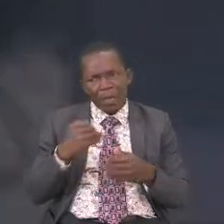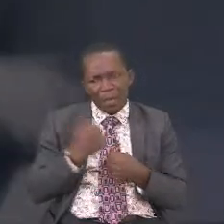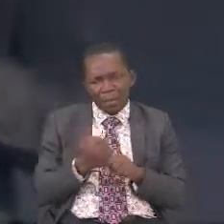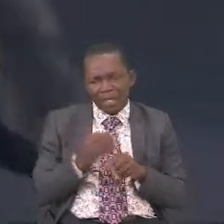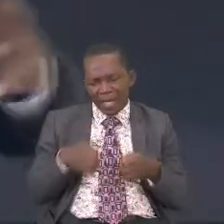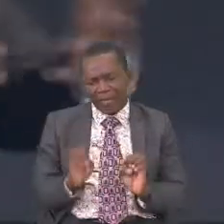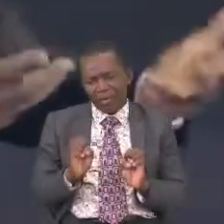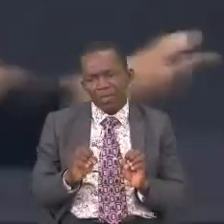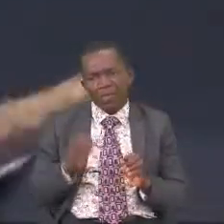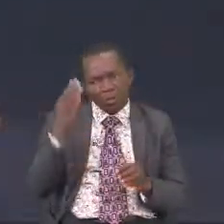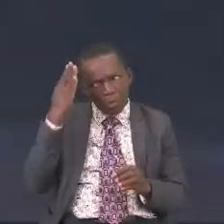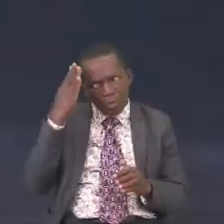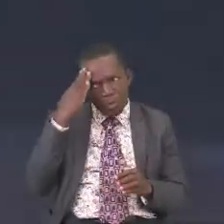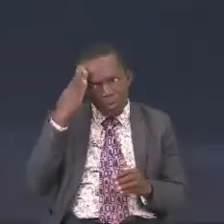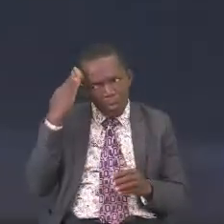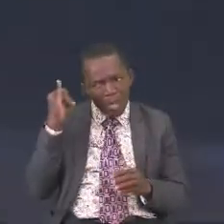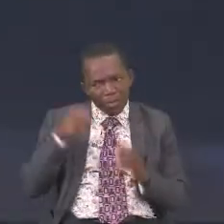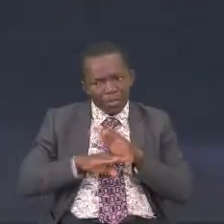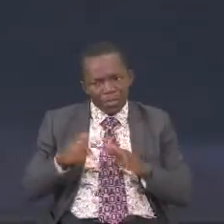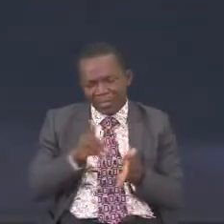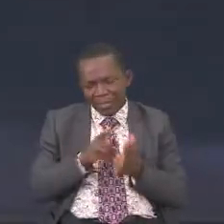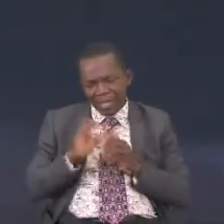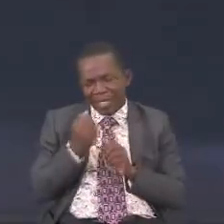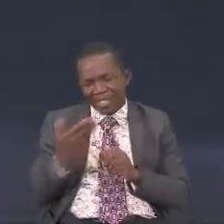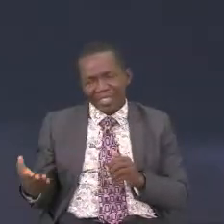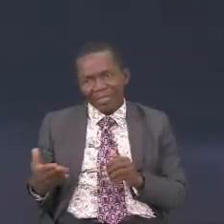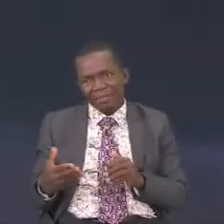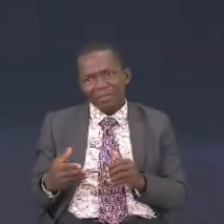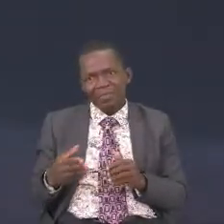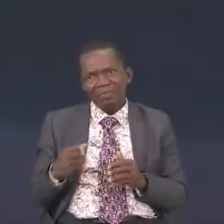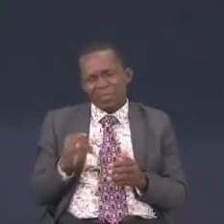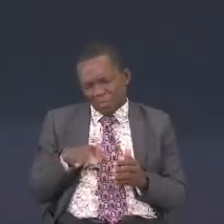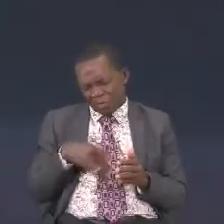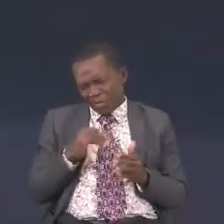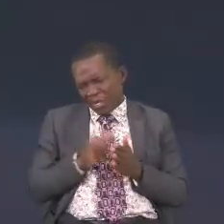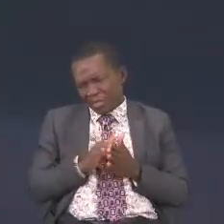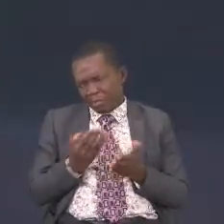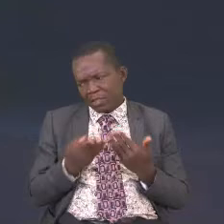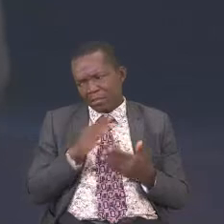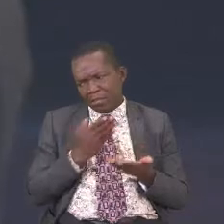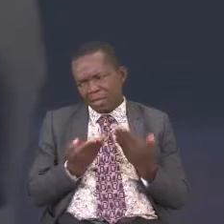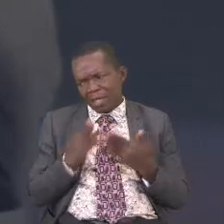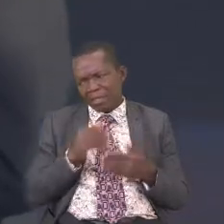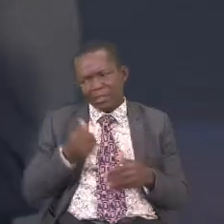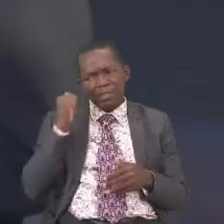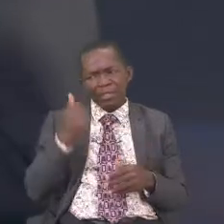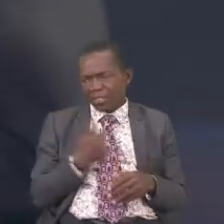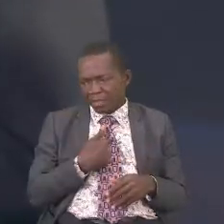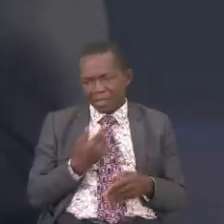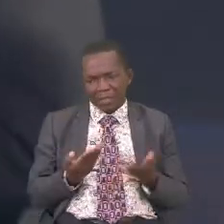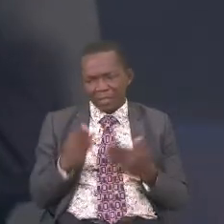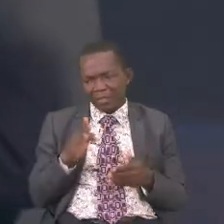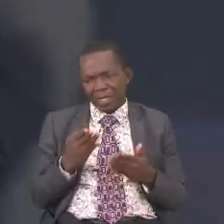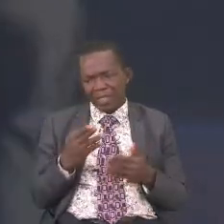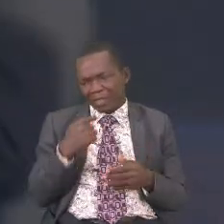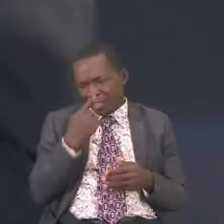question? You know why we don't demand anything? They might reject me. They might say no.